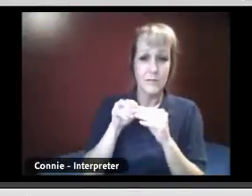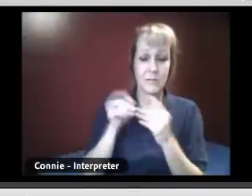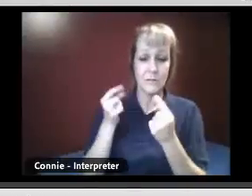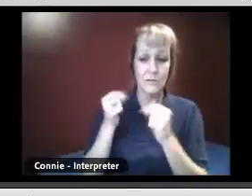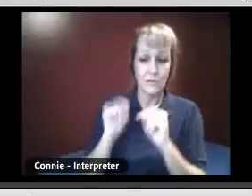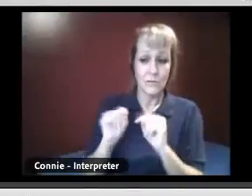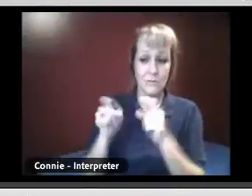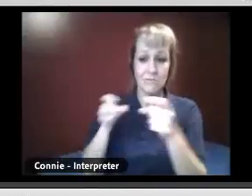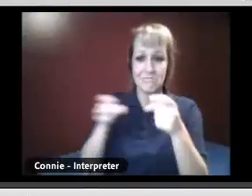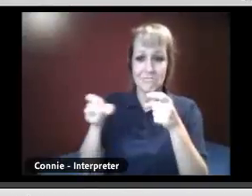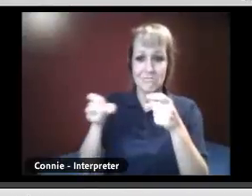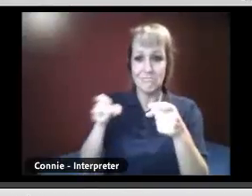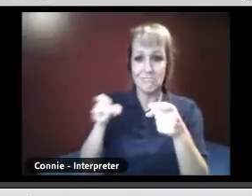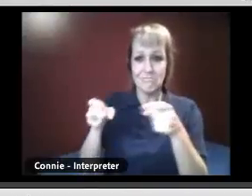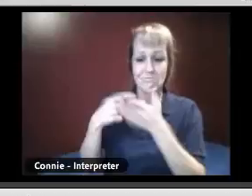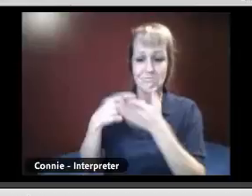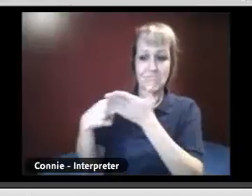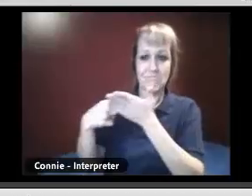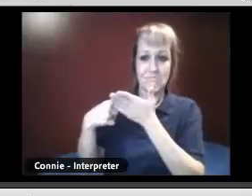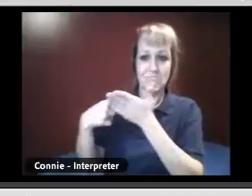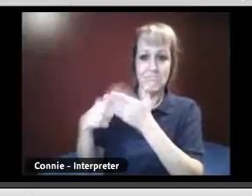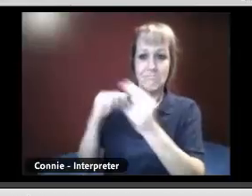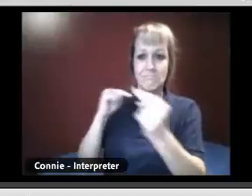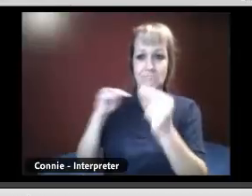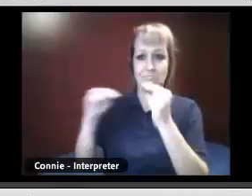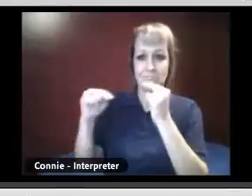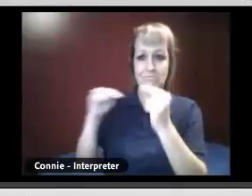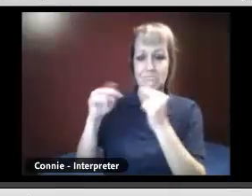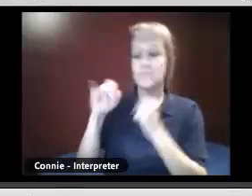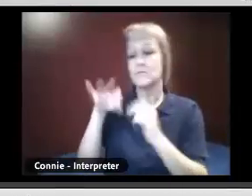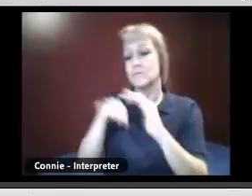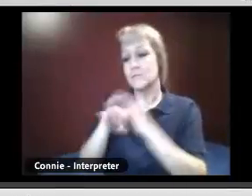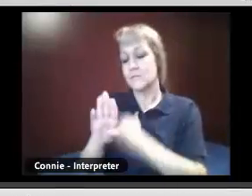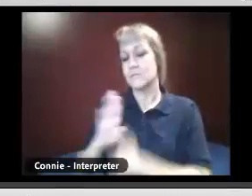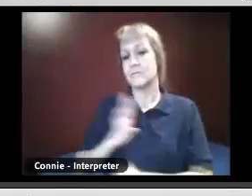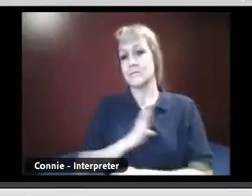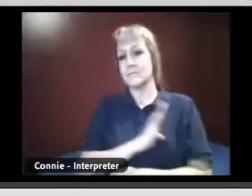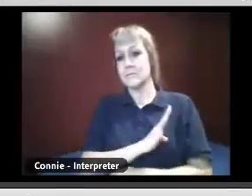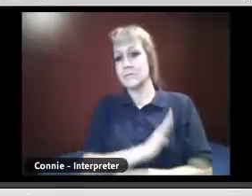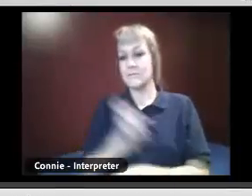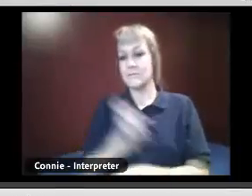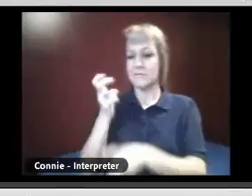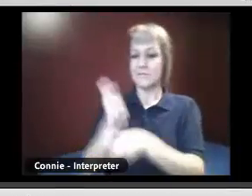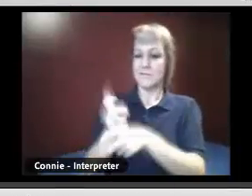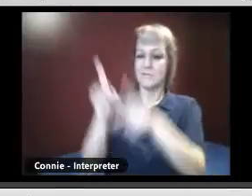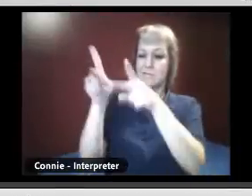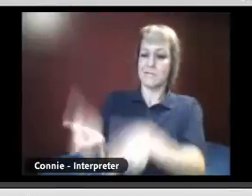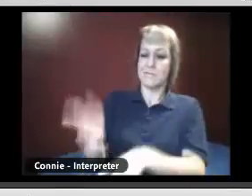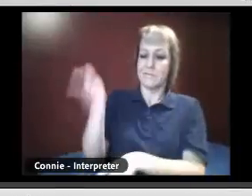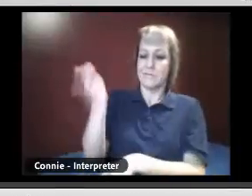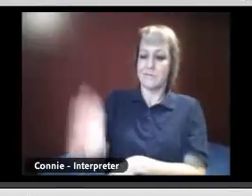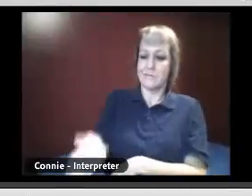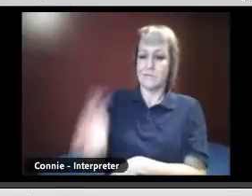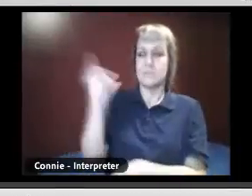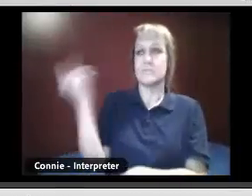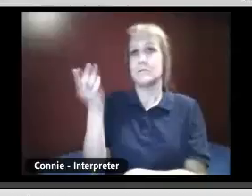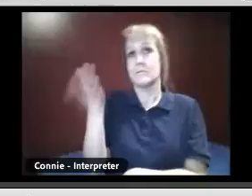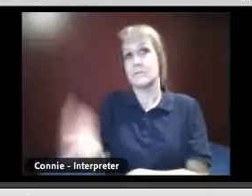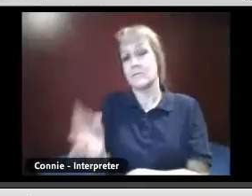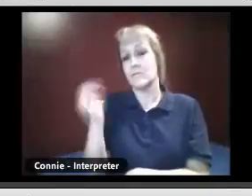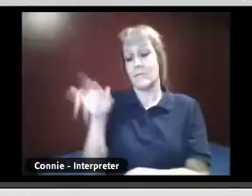a discussion or you're going into that board and there's that difficult personality that's there and that are always there, or here comes that